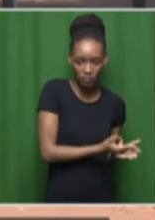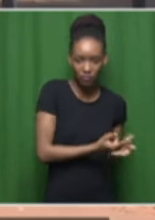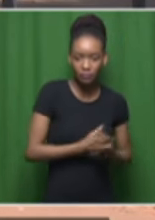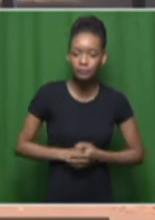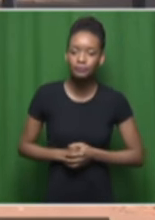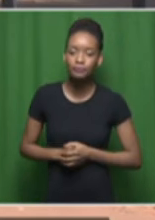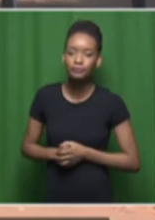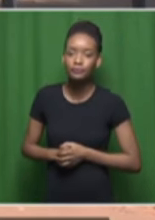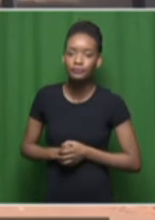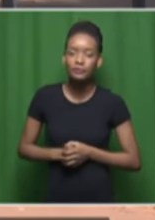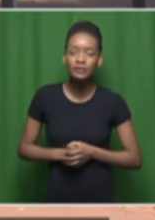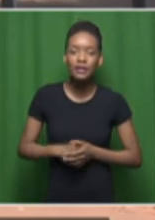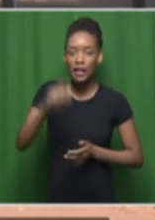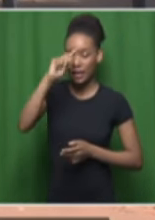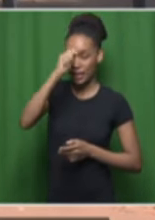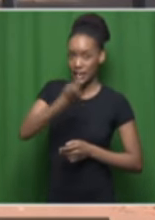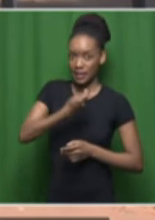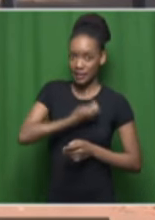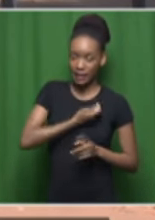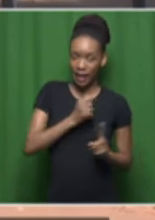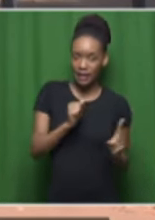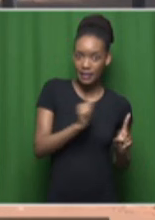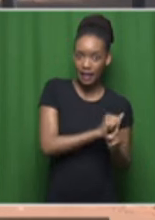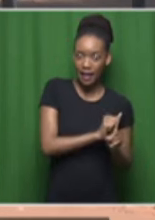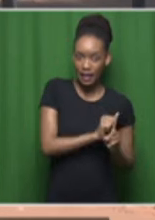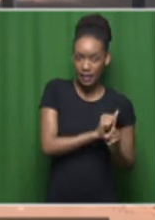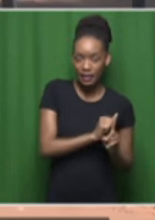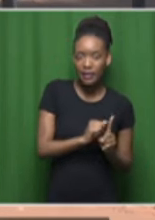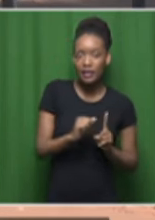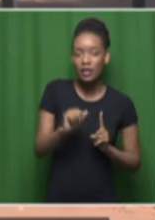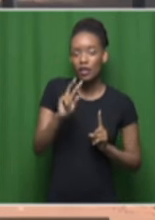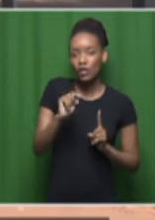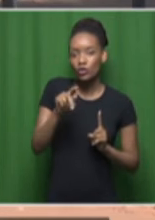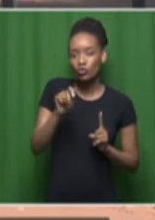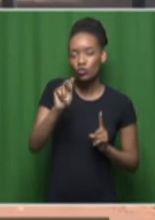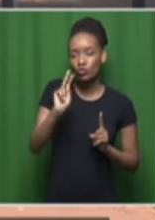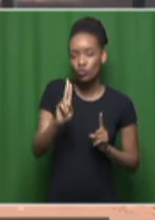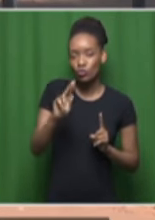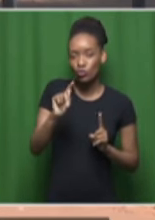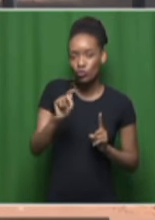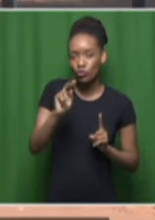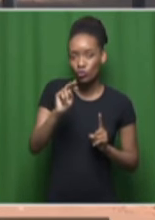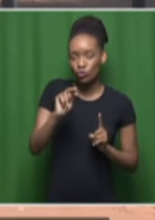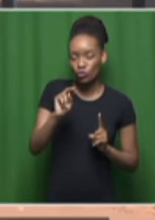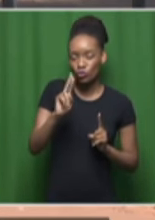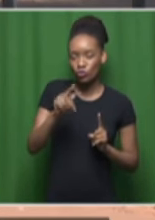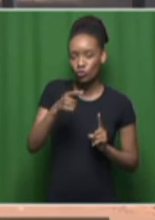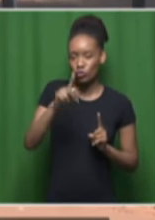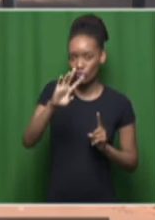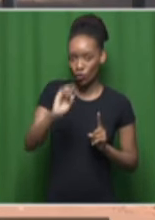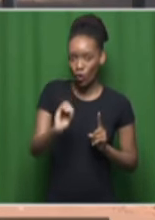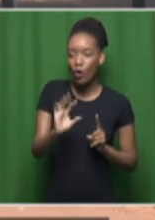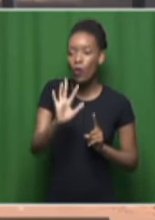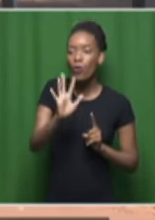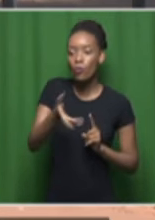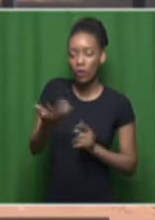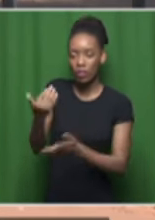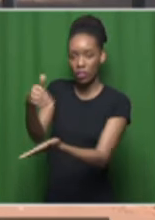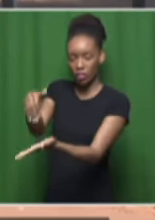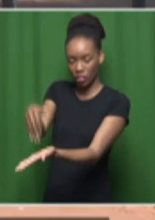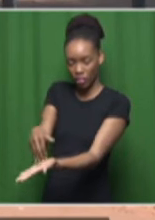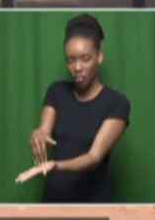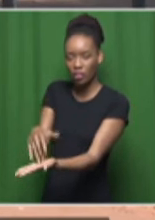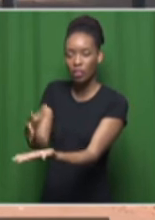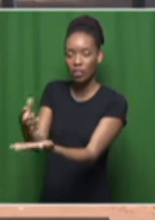be led by his son, Zuzifa Ntutuko Buthelezi, will arrive here at the funeral parlor, and of